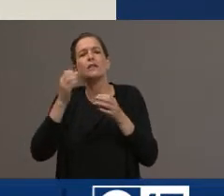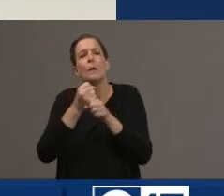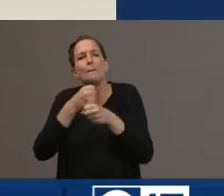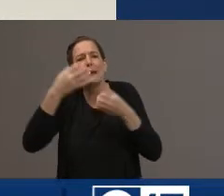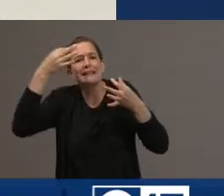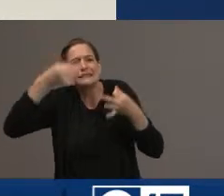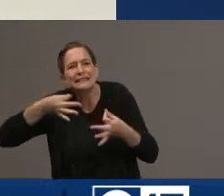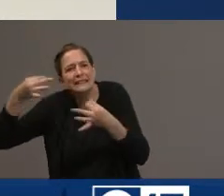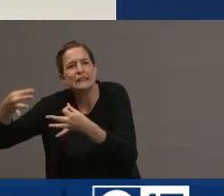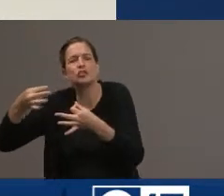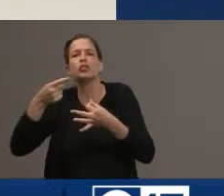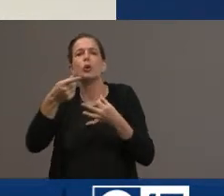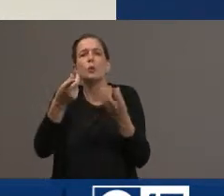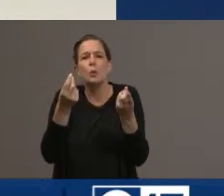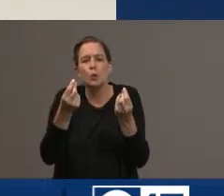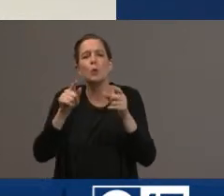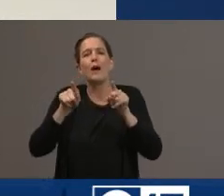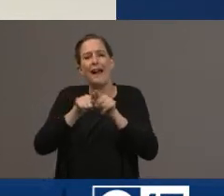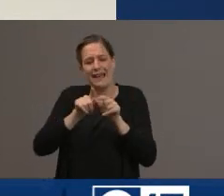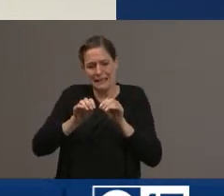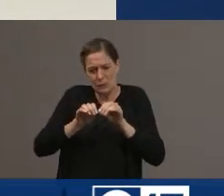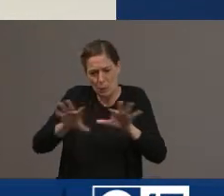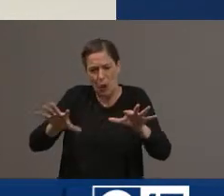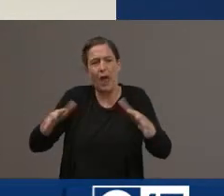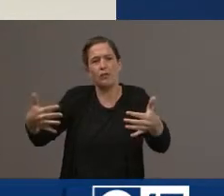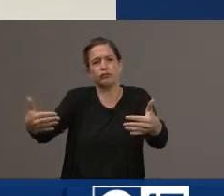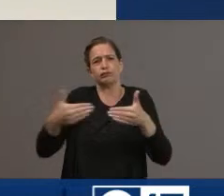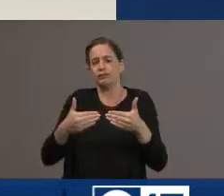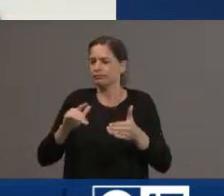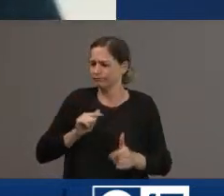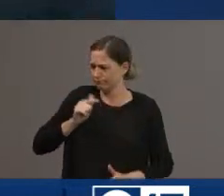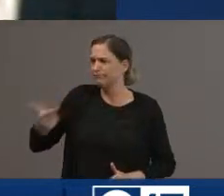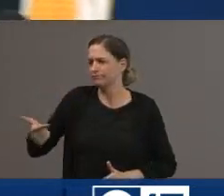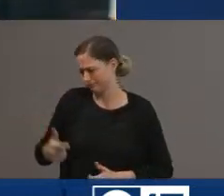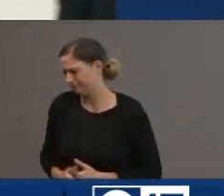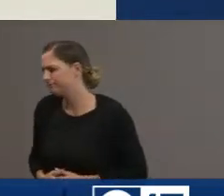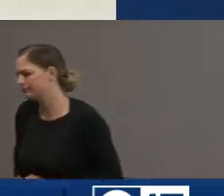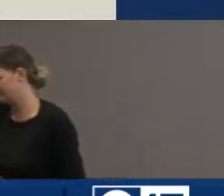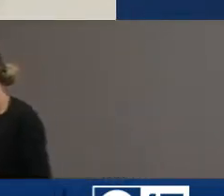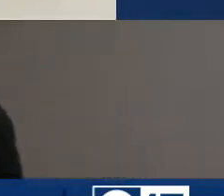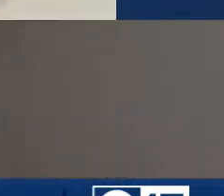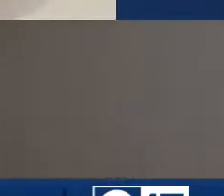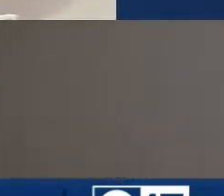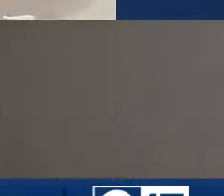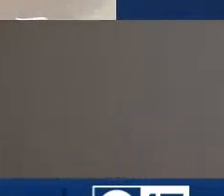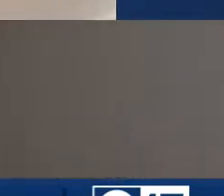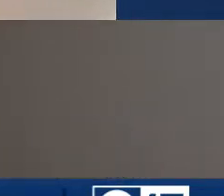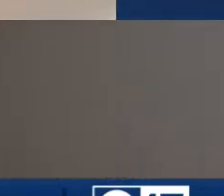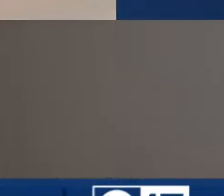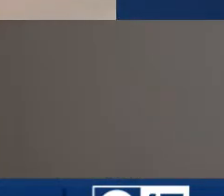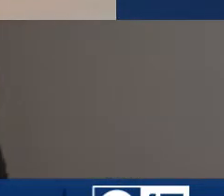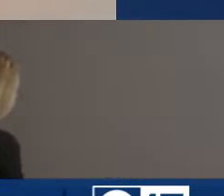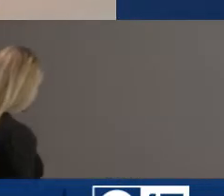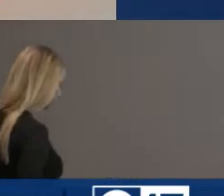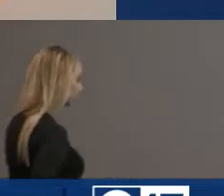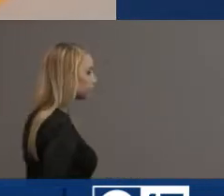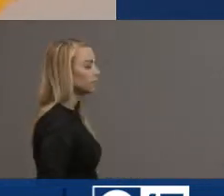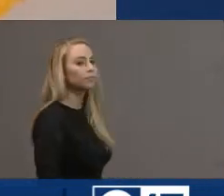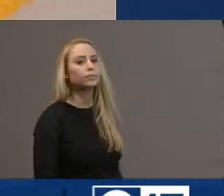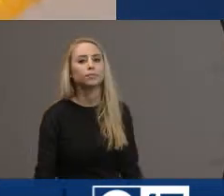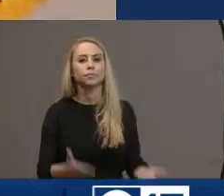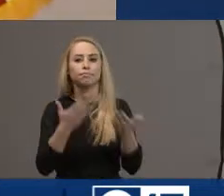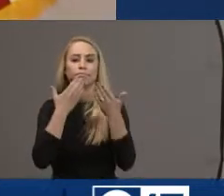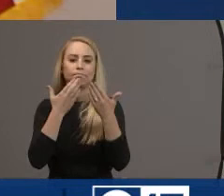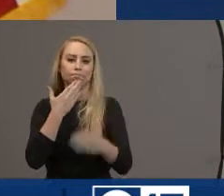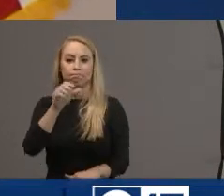you decide to do as we slow this spread. Dr. Christ? Thank you, Governor. So as Governor Ducey said,